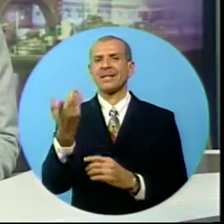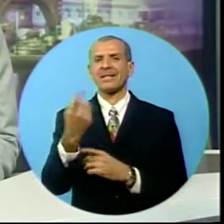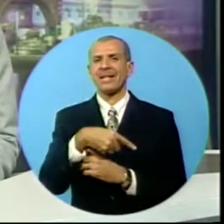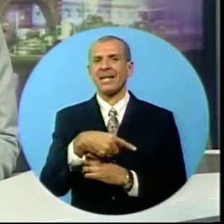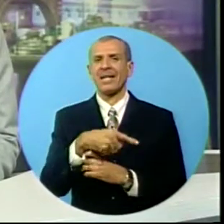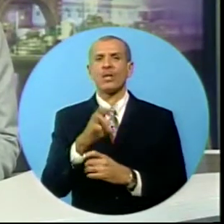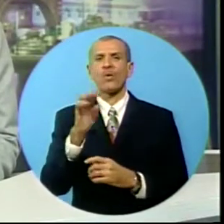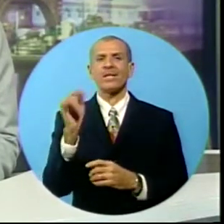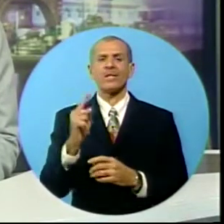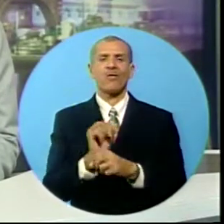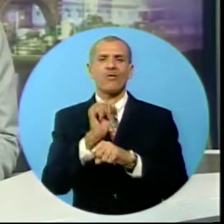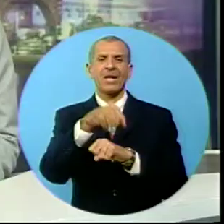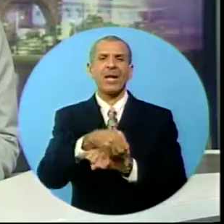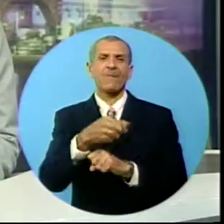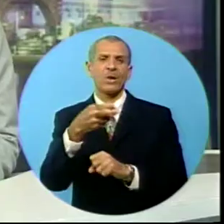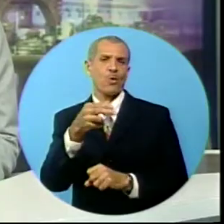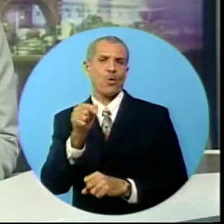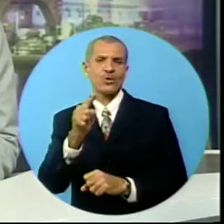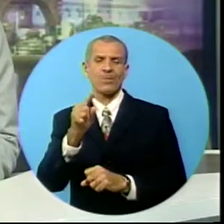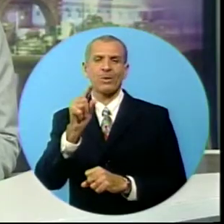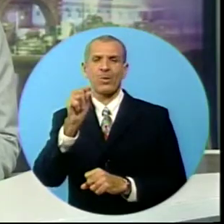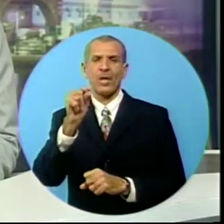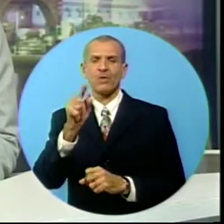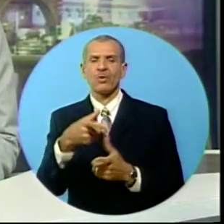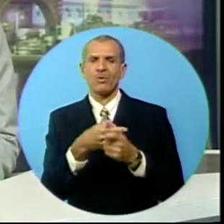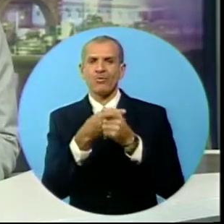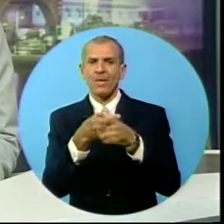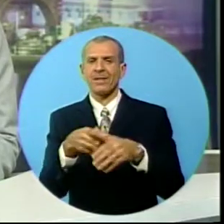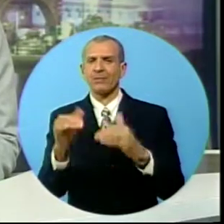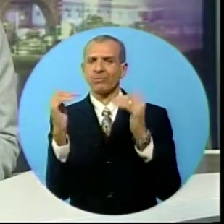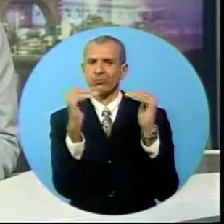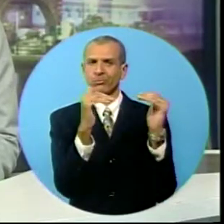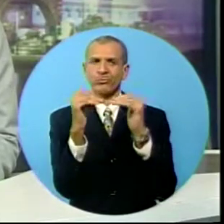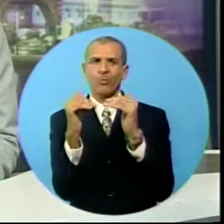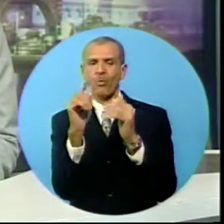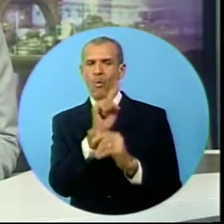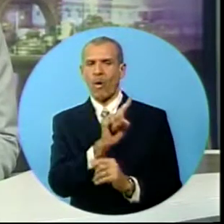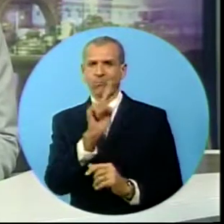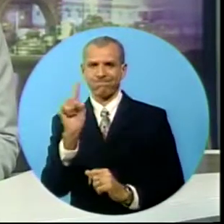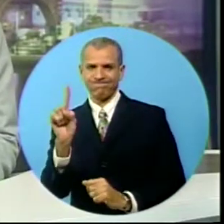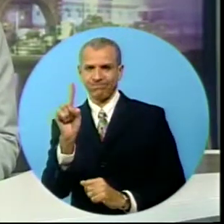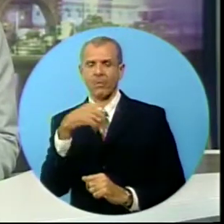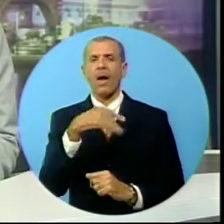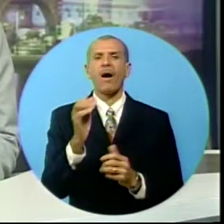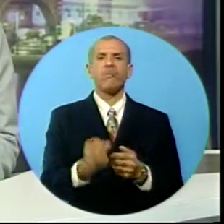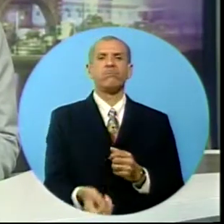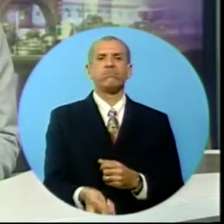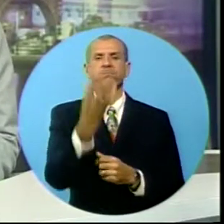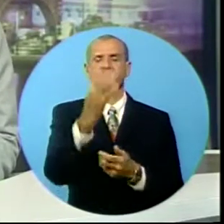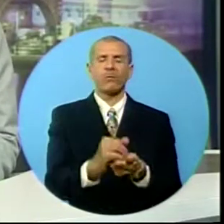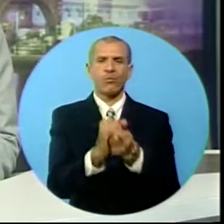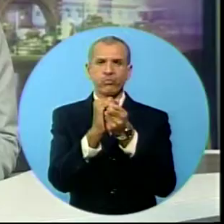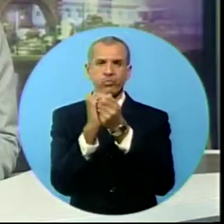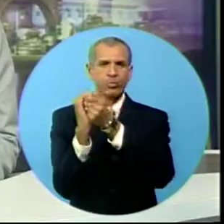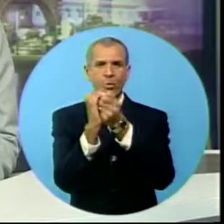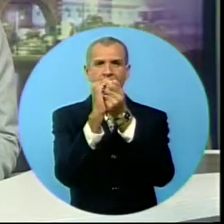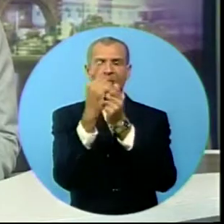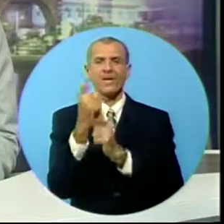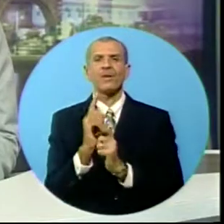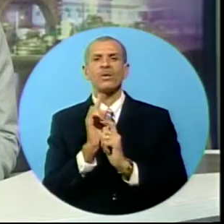the windies defeated the by 23 runs to level the series one all winning the toss and batting west indies got up to